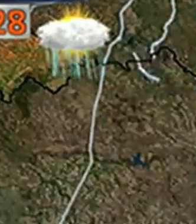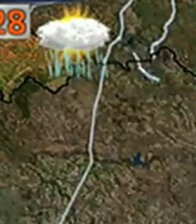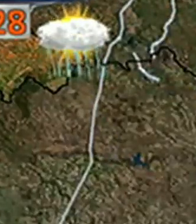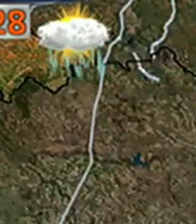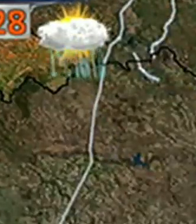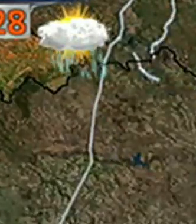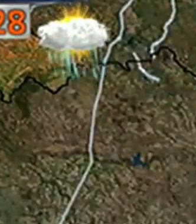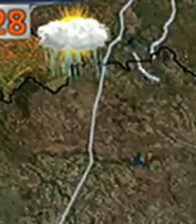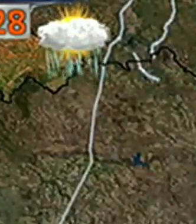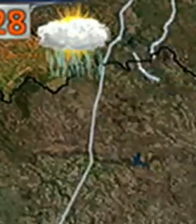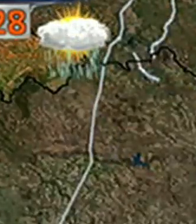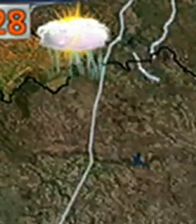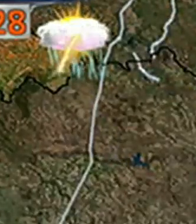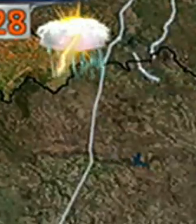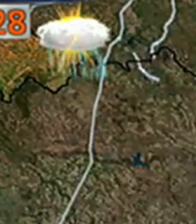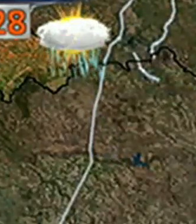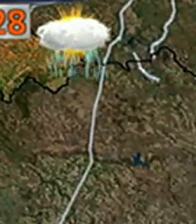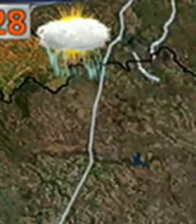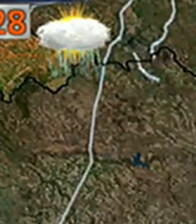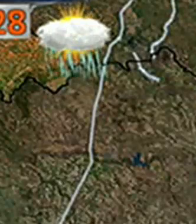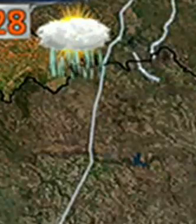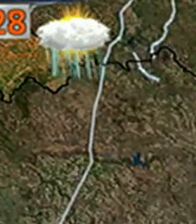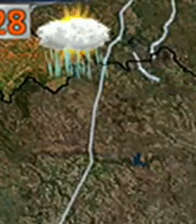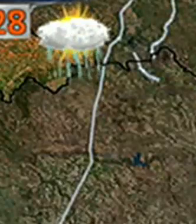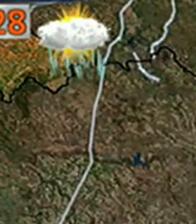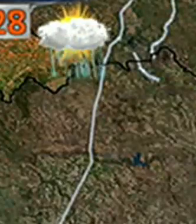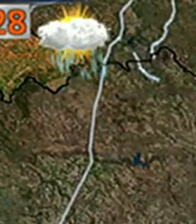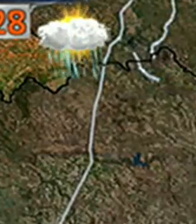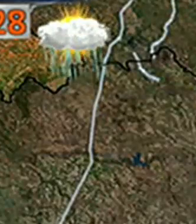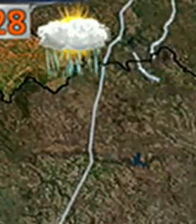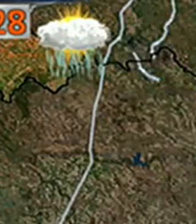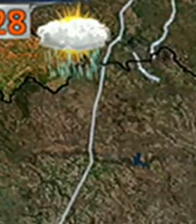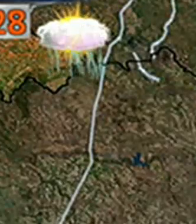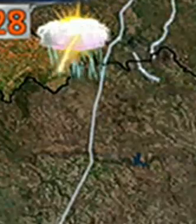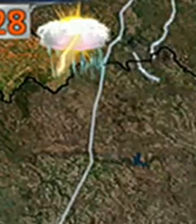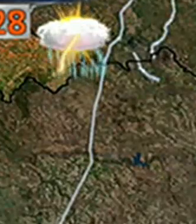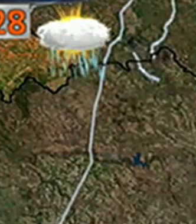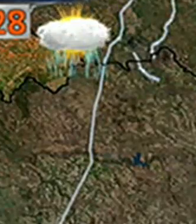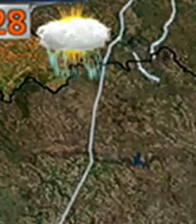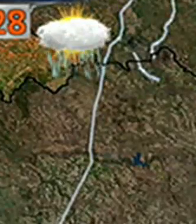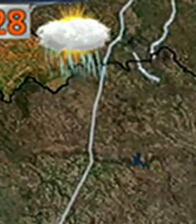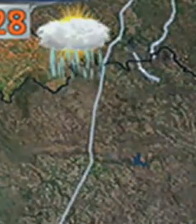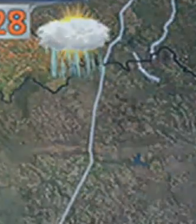Swaziland ga botsena fela ka dikarolong tse o le ka bo Taung le bo Mahikeng ma go go tswa go nna ke re moshate